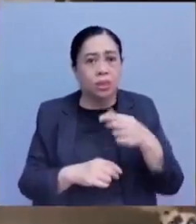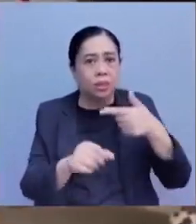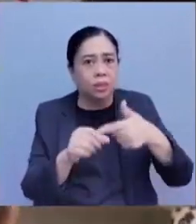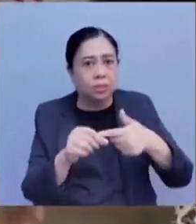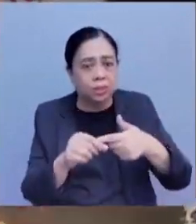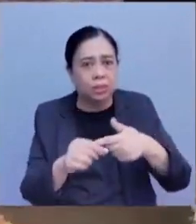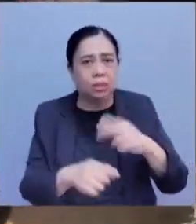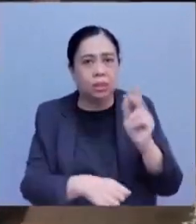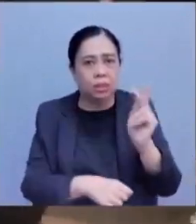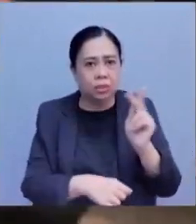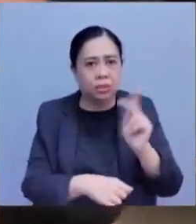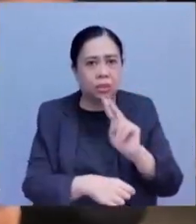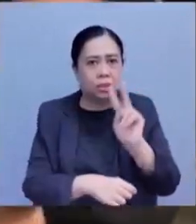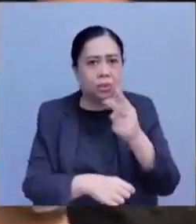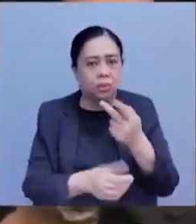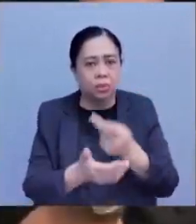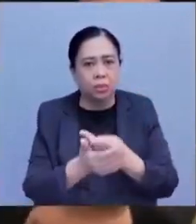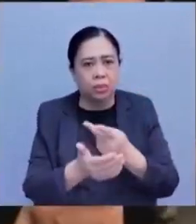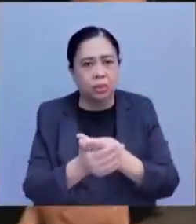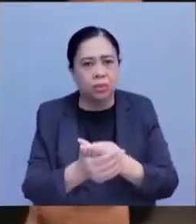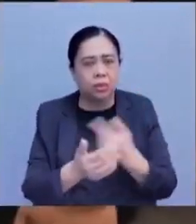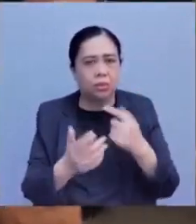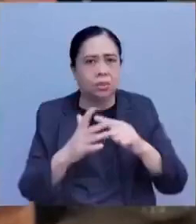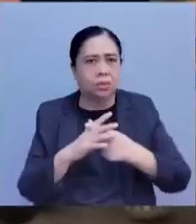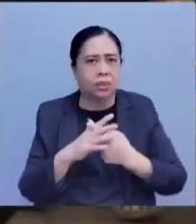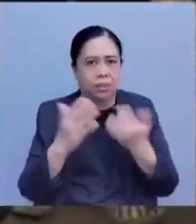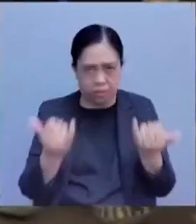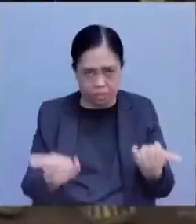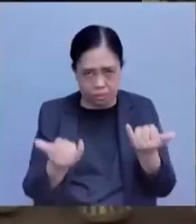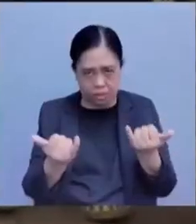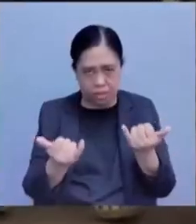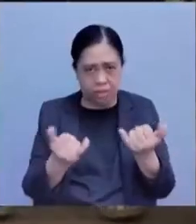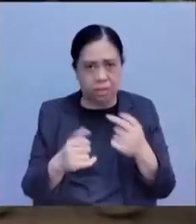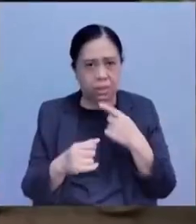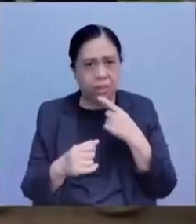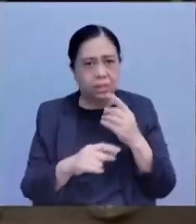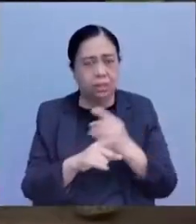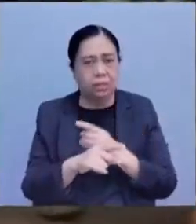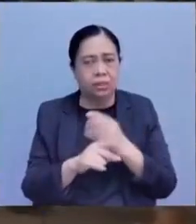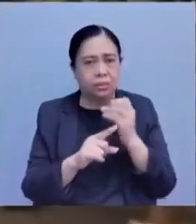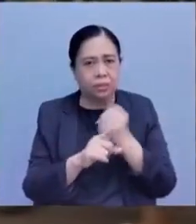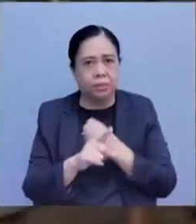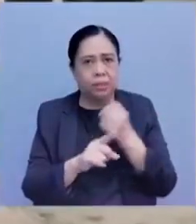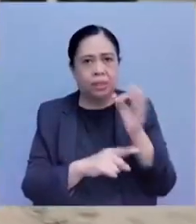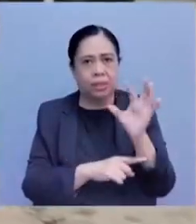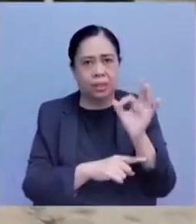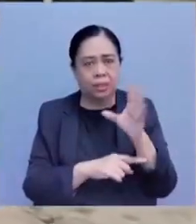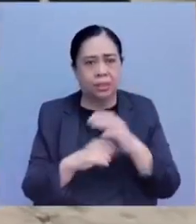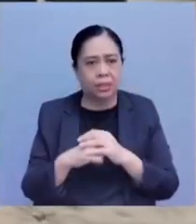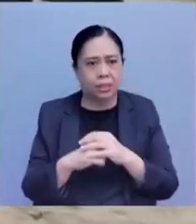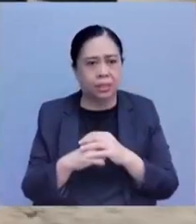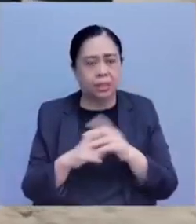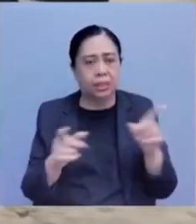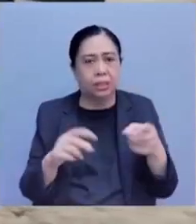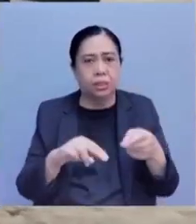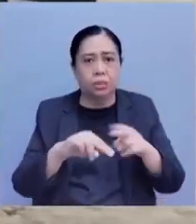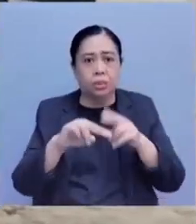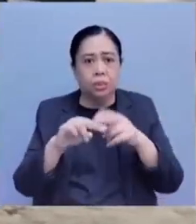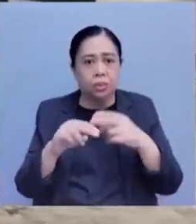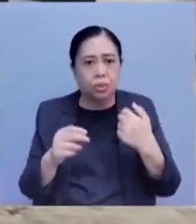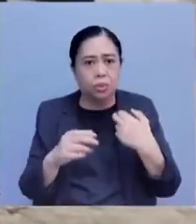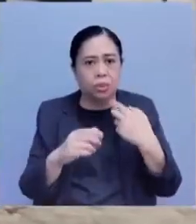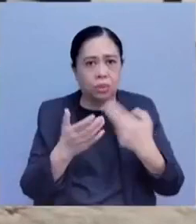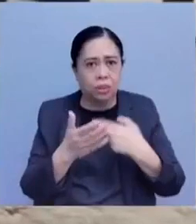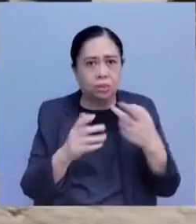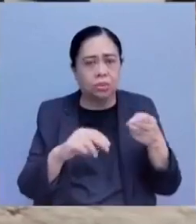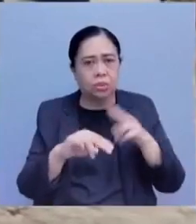kerosene prices by 2 pesos per liter, effective today, Tuesday, September 19. Pump prices have been on the rise since July, resulting